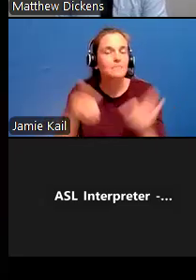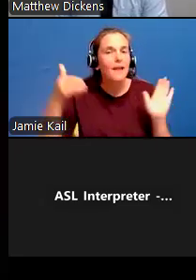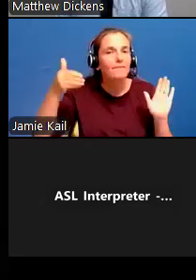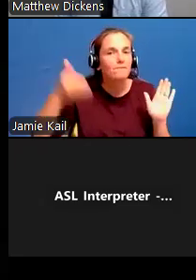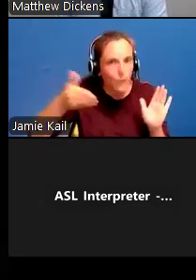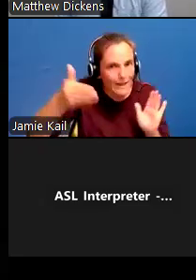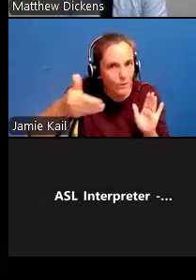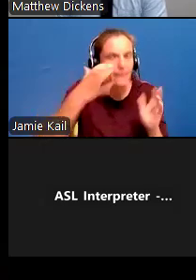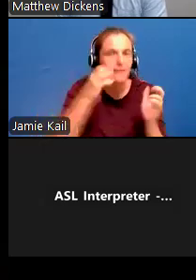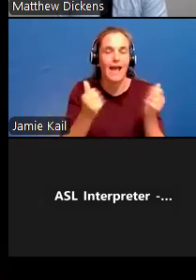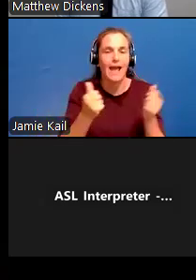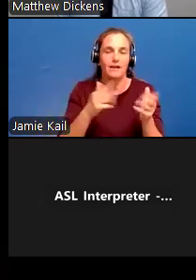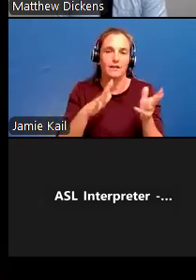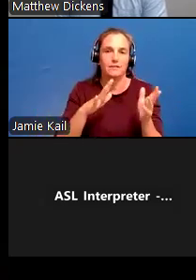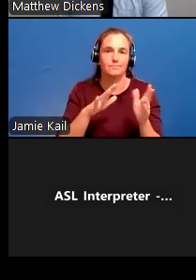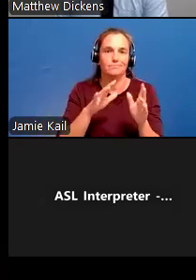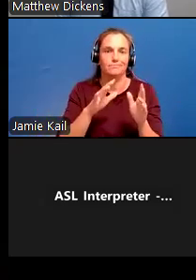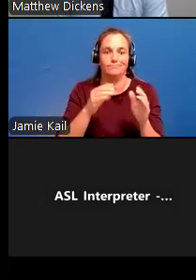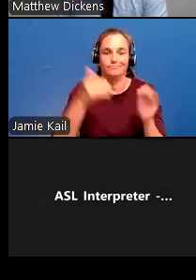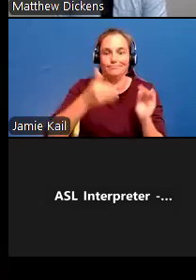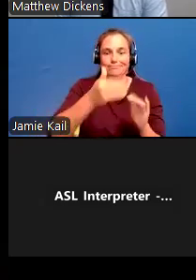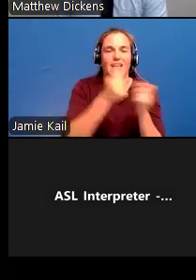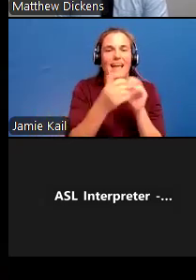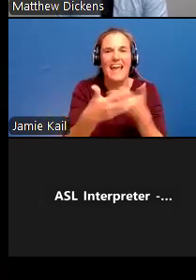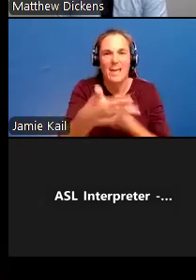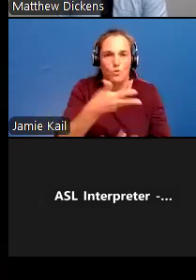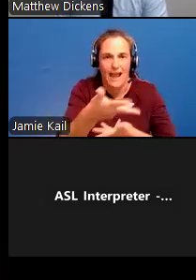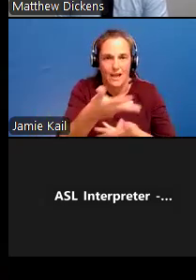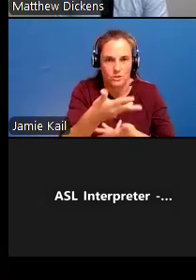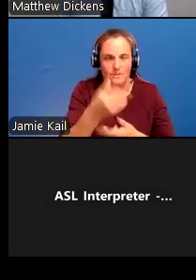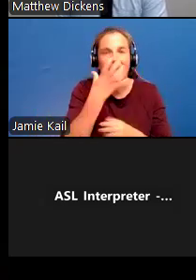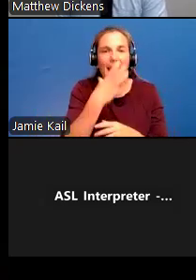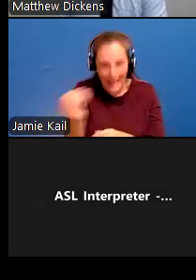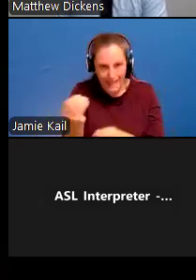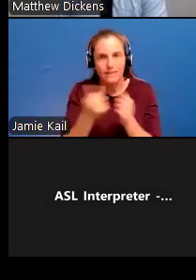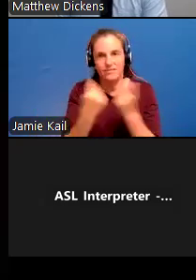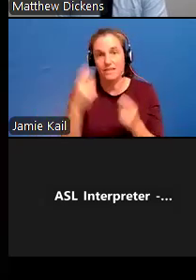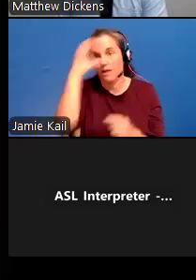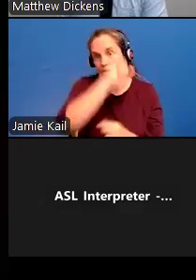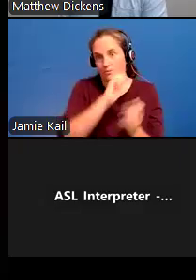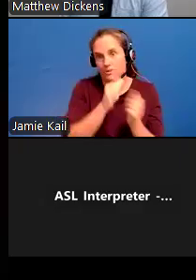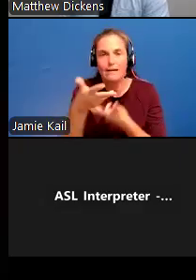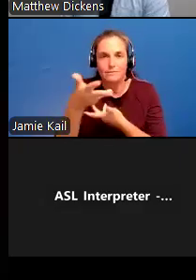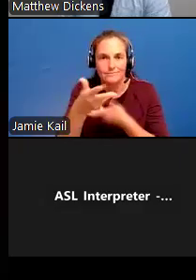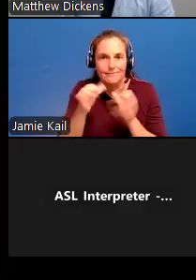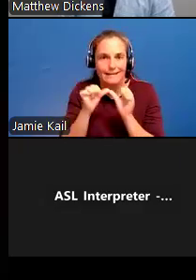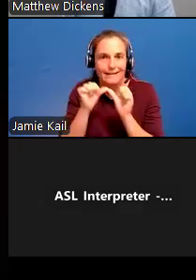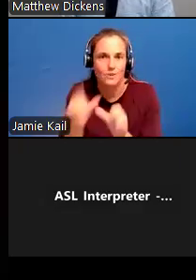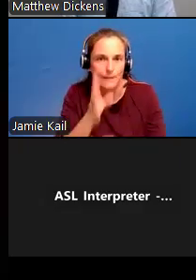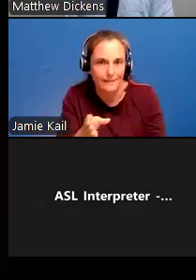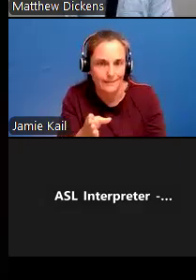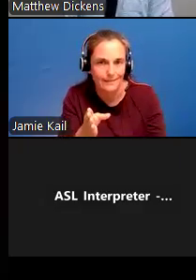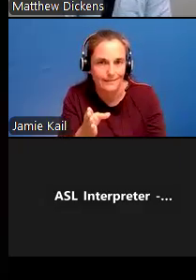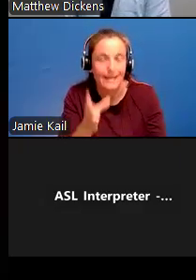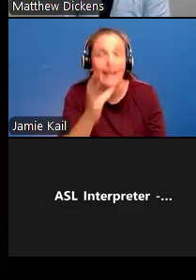regular interaction. And the assumption is that interaction will continue, right? And the relationship also has to be